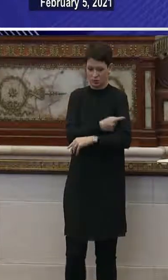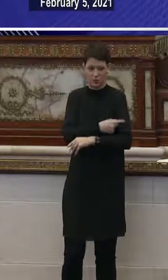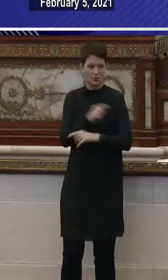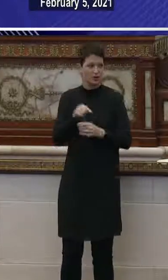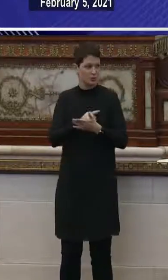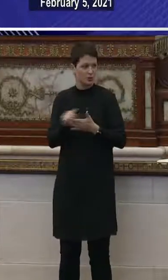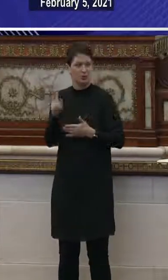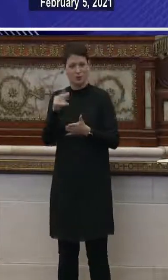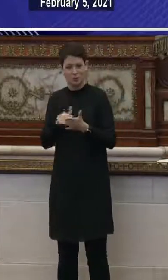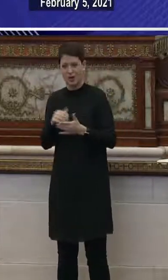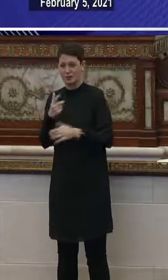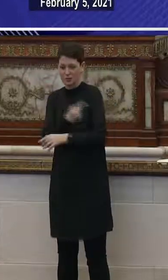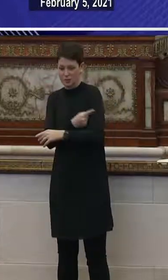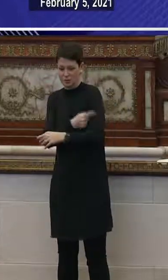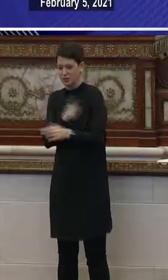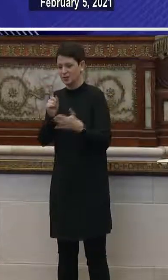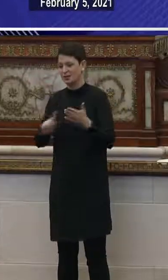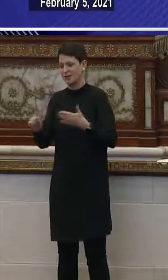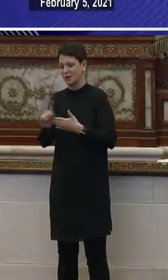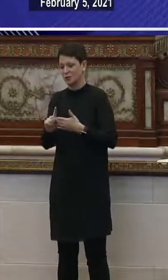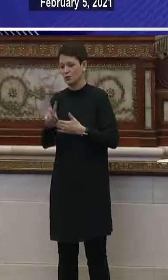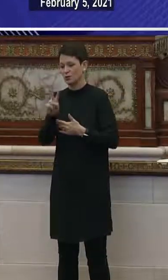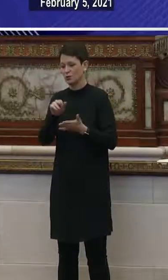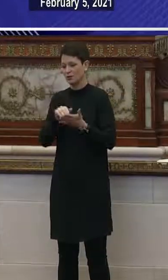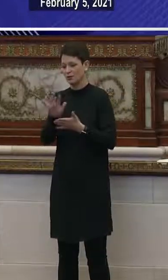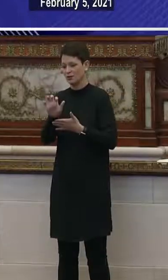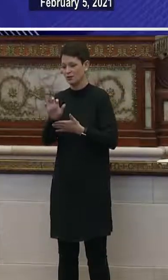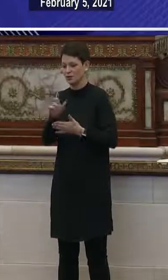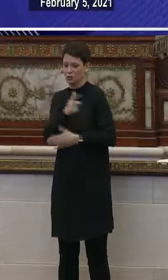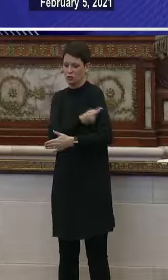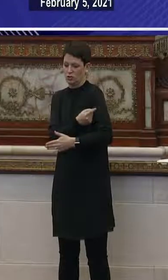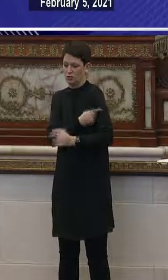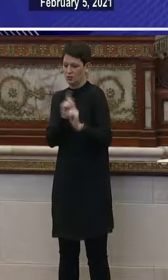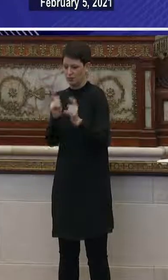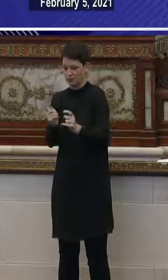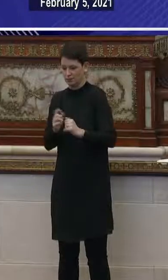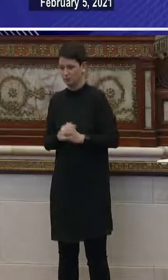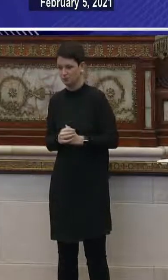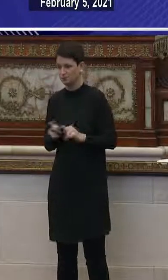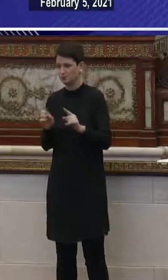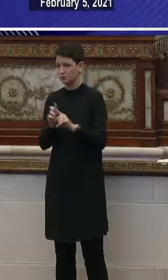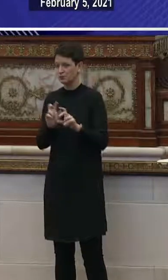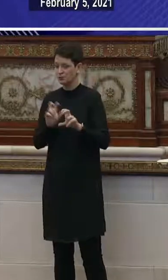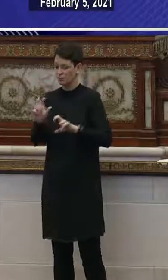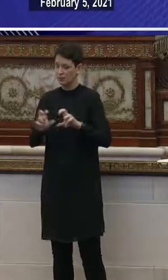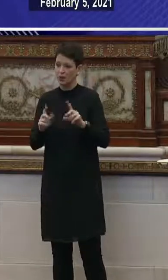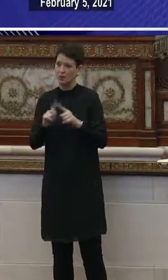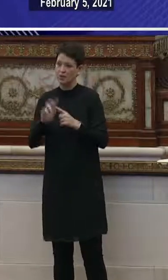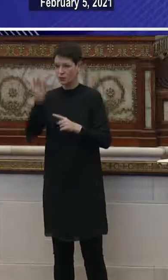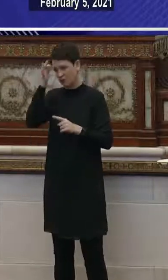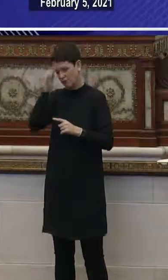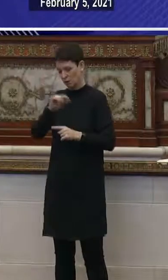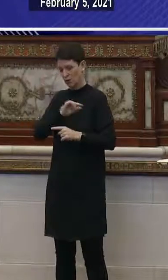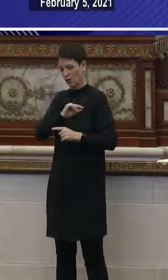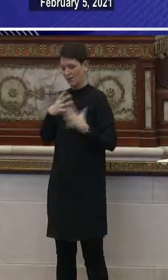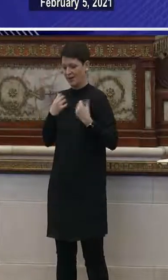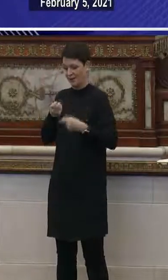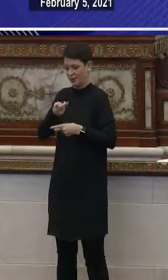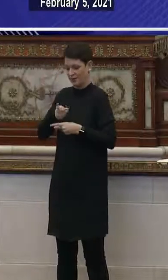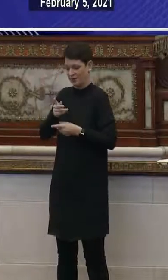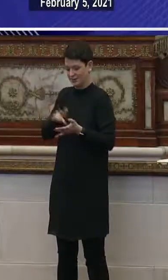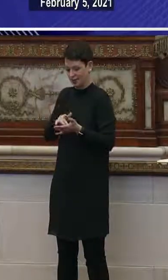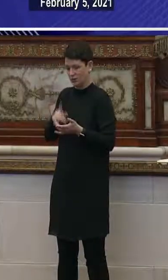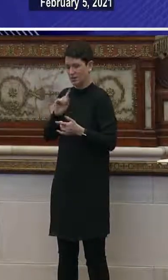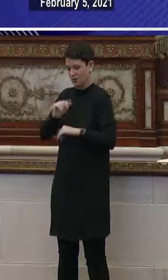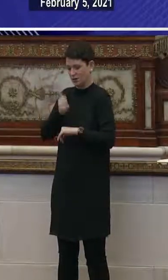receive 2,000 doses. Next week, they will receive 2,500 doses. We've also allocated additional doses to federally qualified health centers as they are